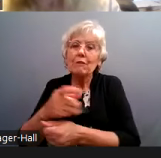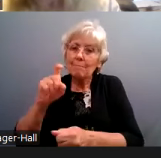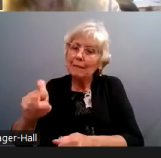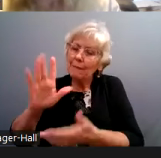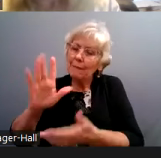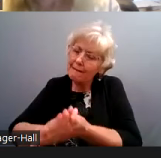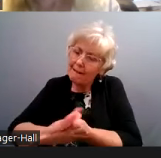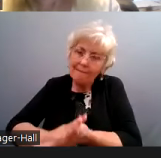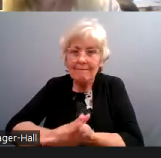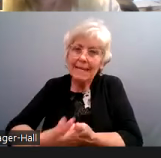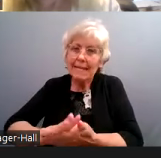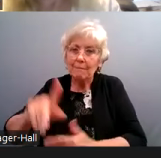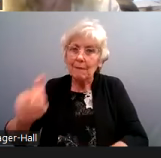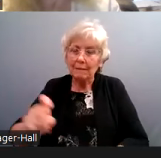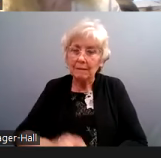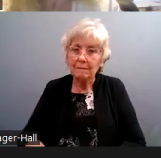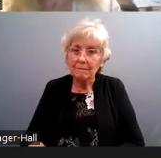cleaned.